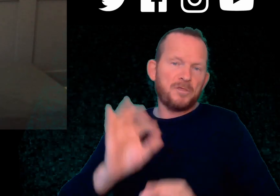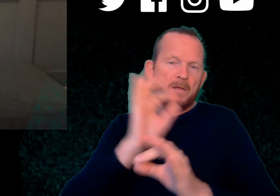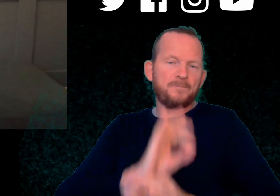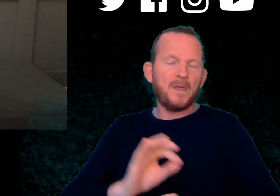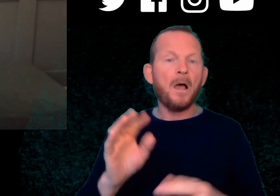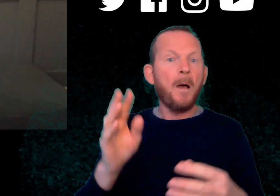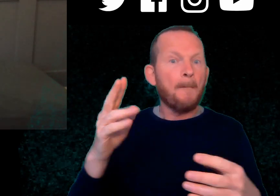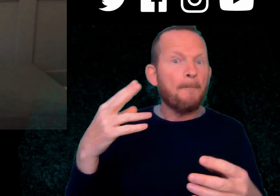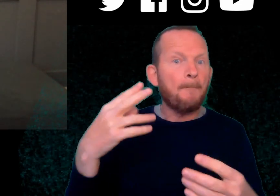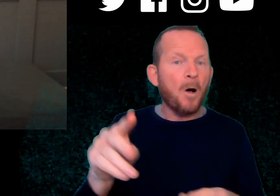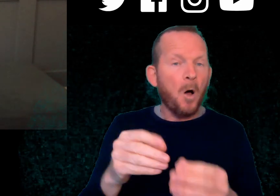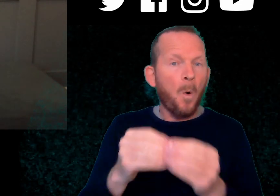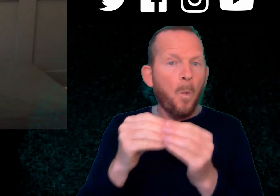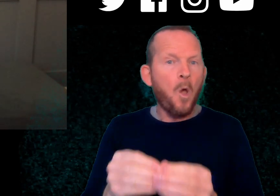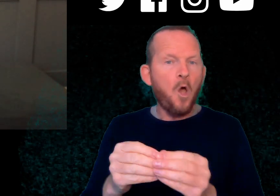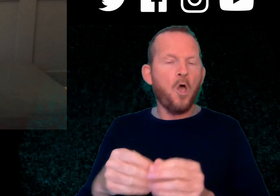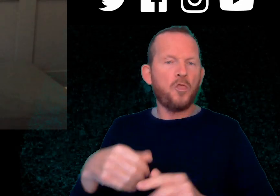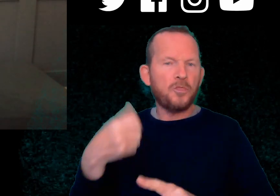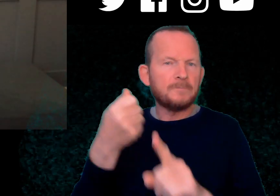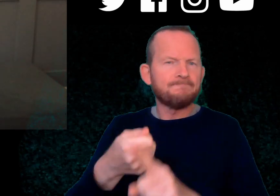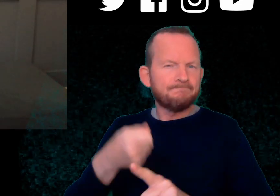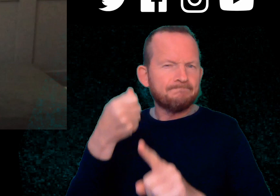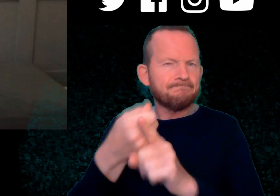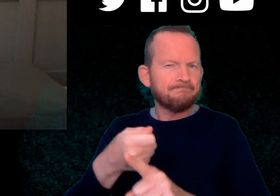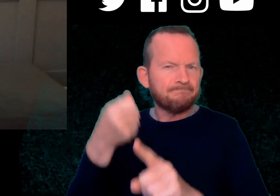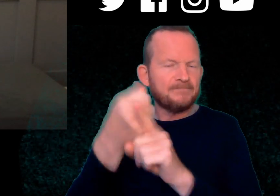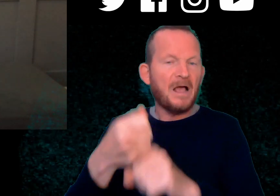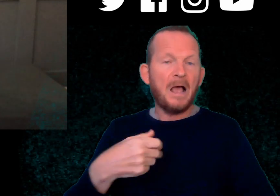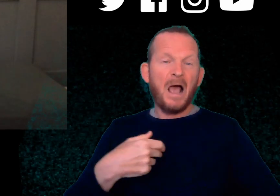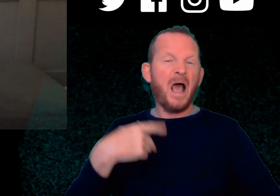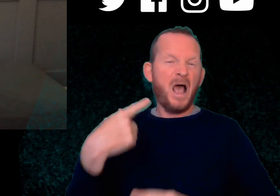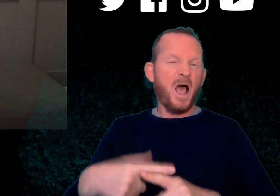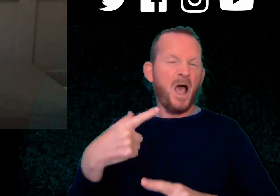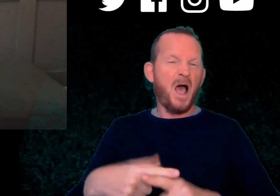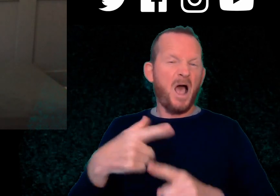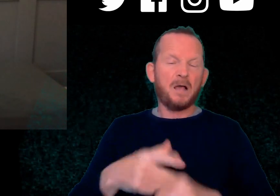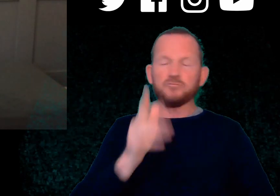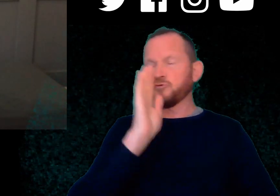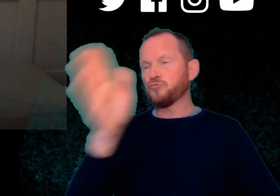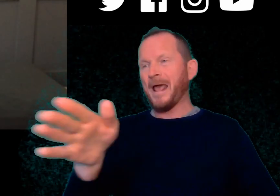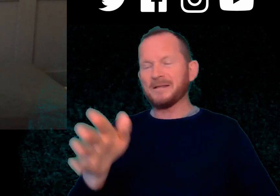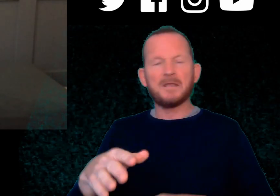so it's worth keep going sometimes. I was a bit more impatient. I wanted to go direct